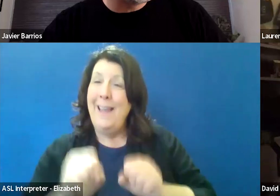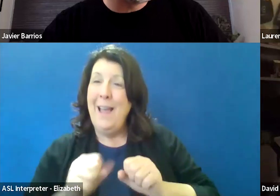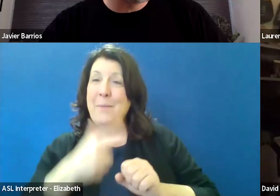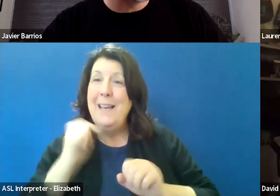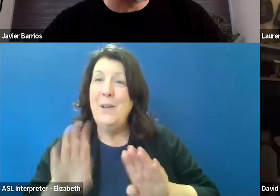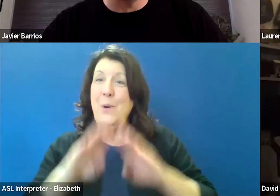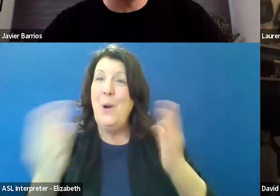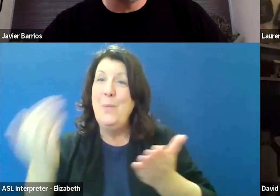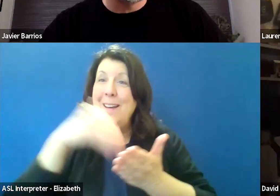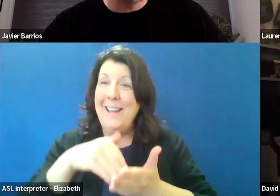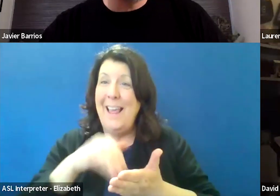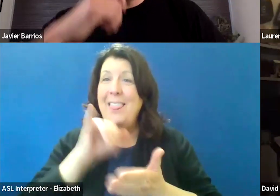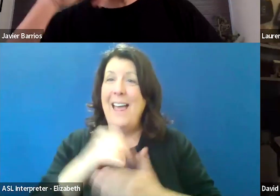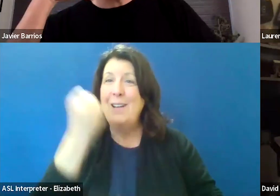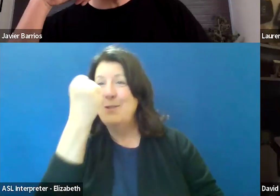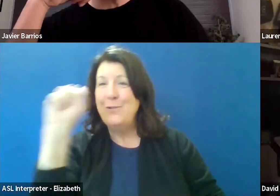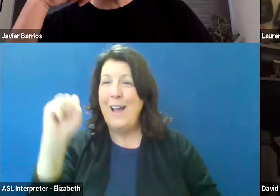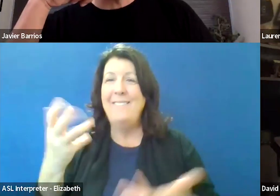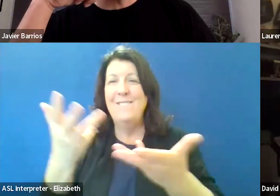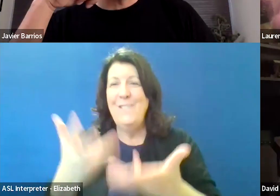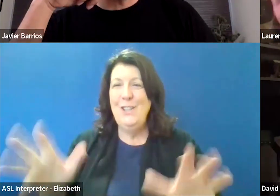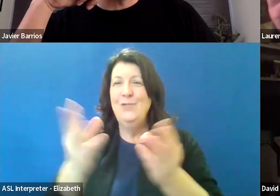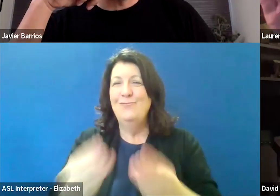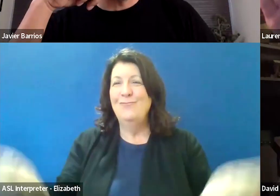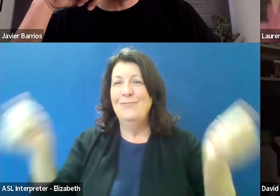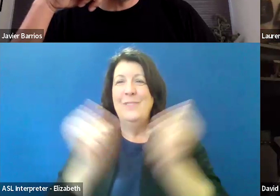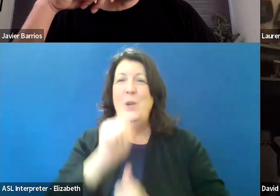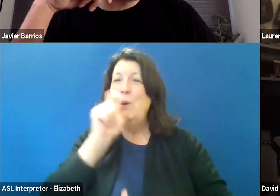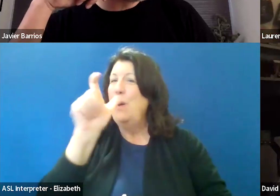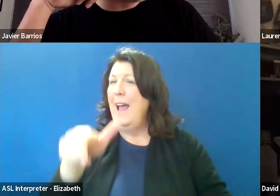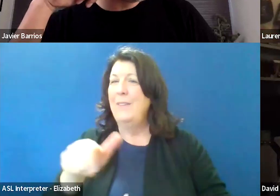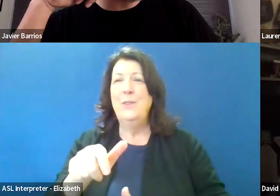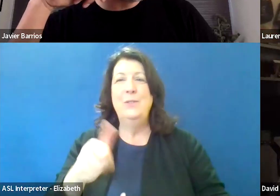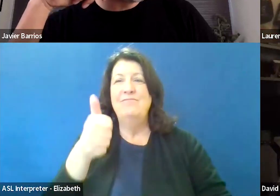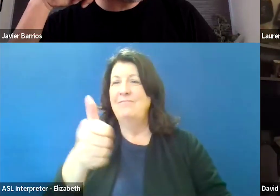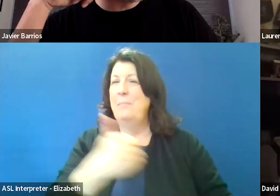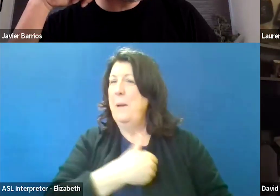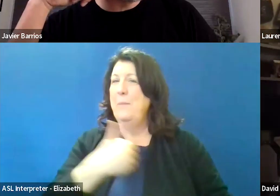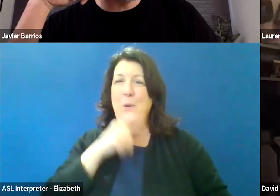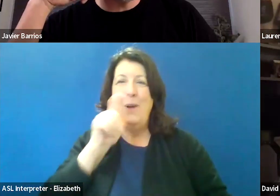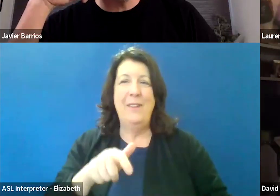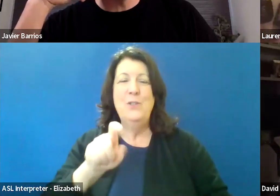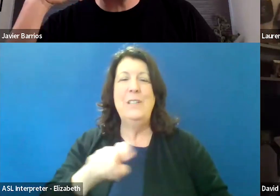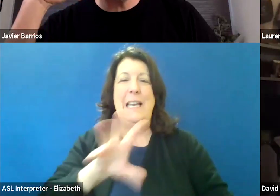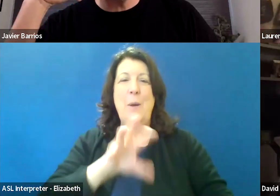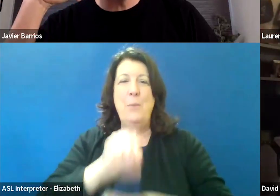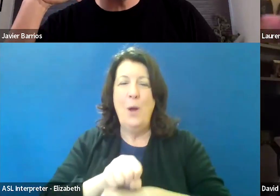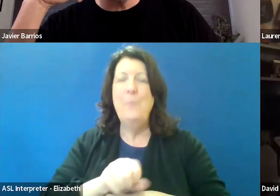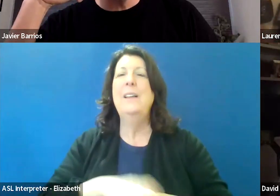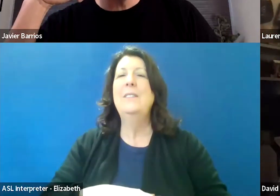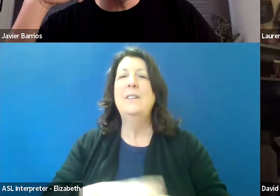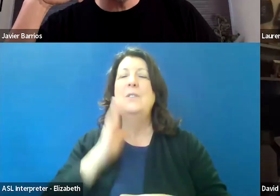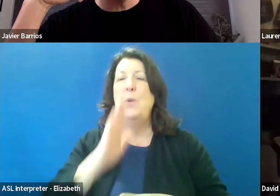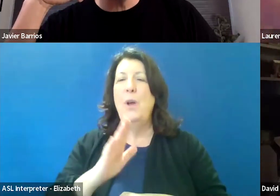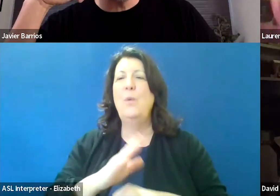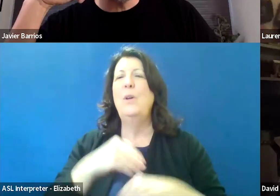is over. You don't have to be a member. Everyone just needs an appointment. We're going to toss a link to all the information you need about the